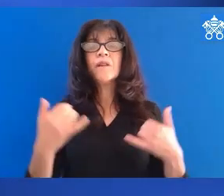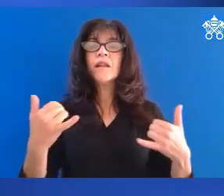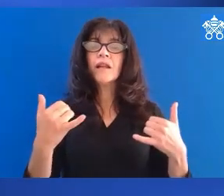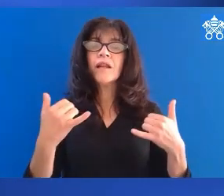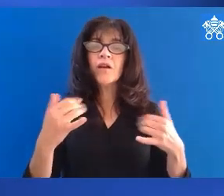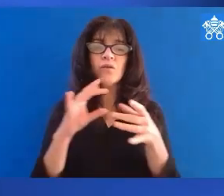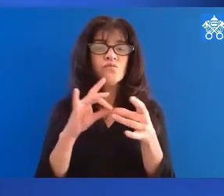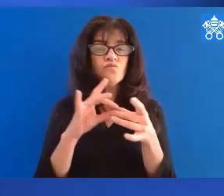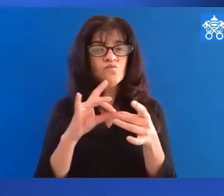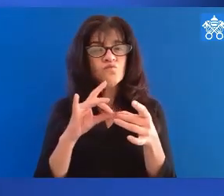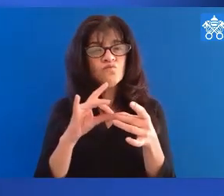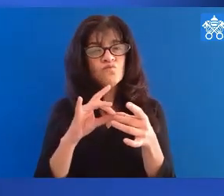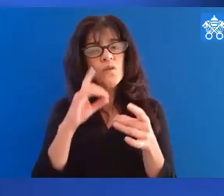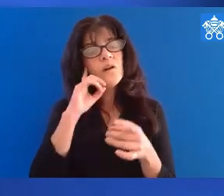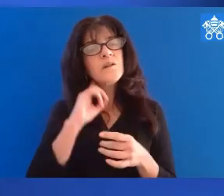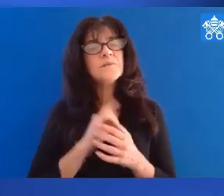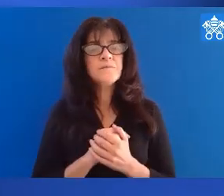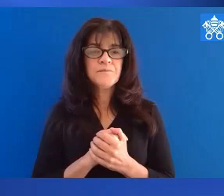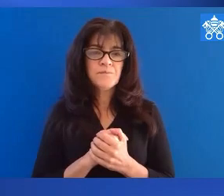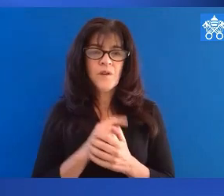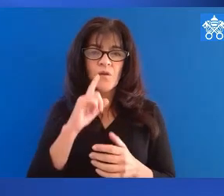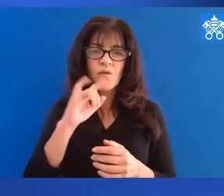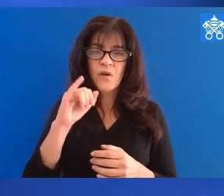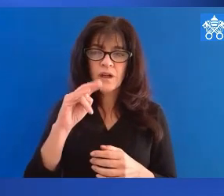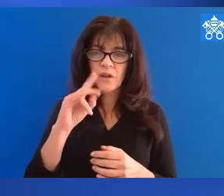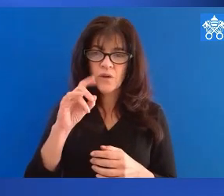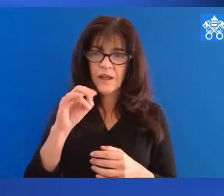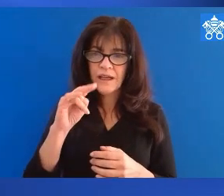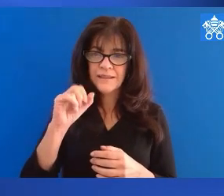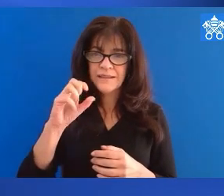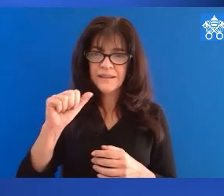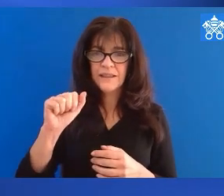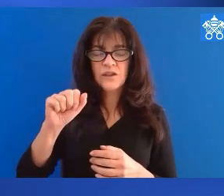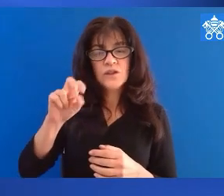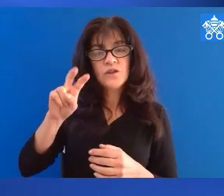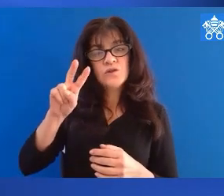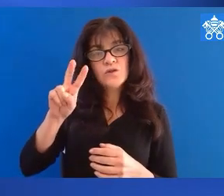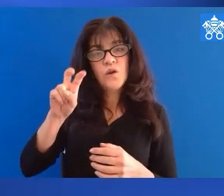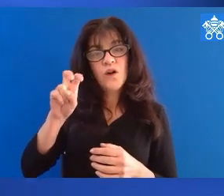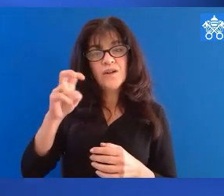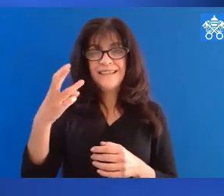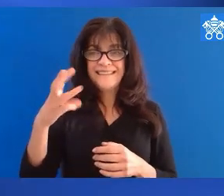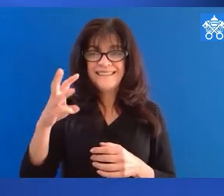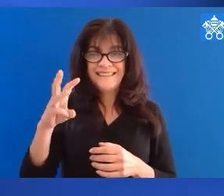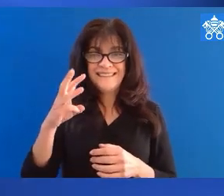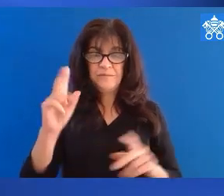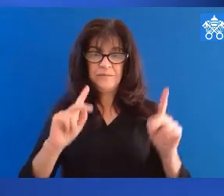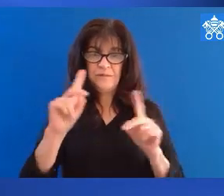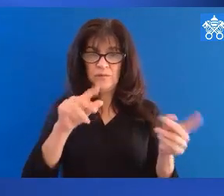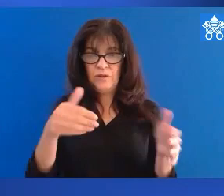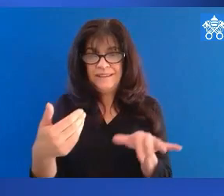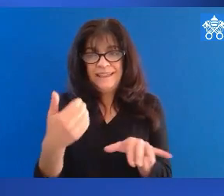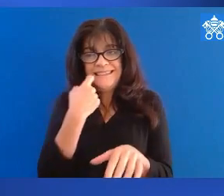The Holy Father, they are making some quick appeals for Indonesia. We know that 268 people have died as a result